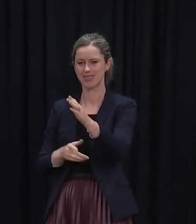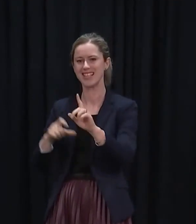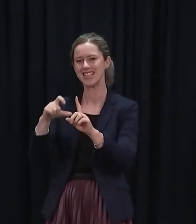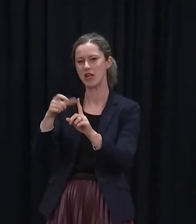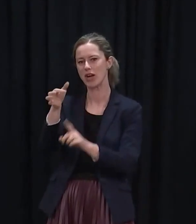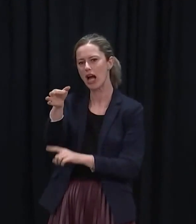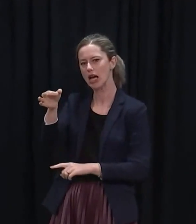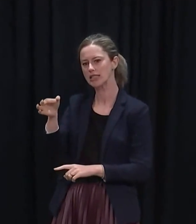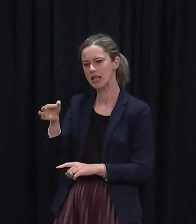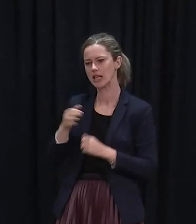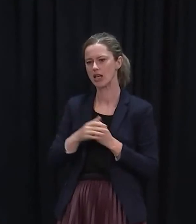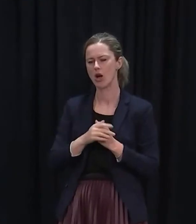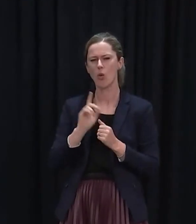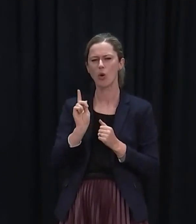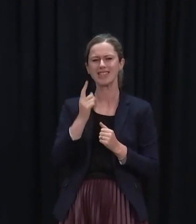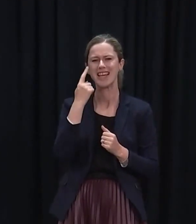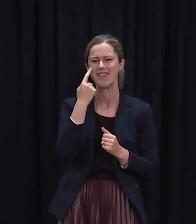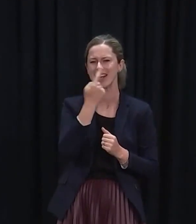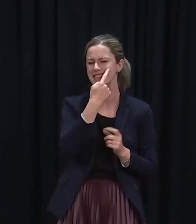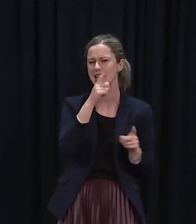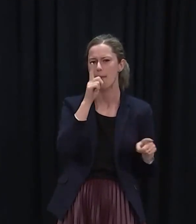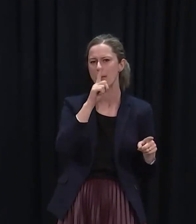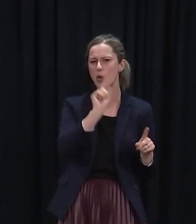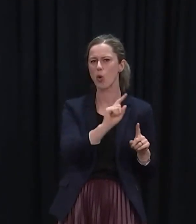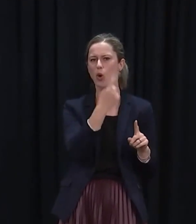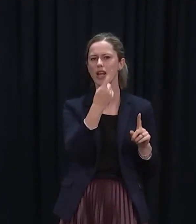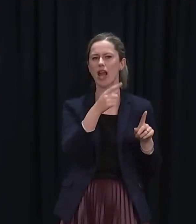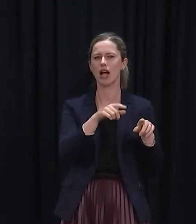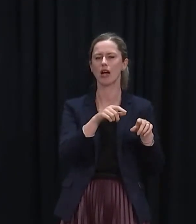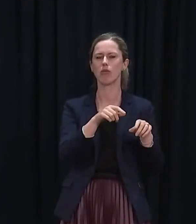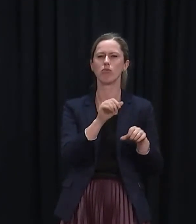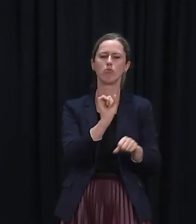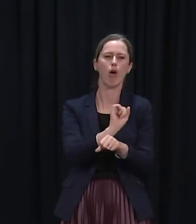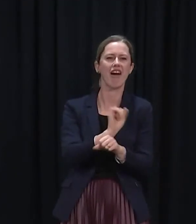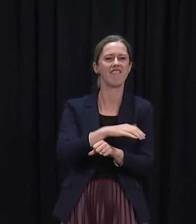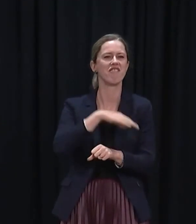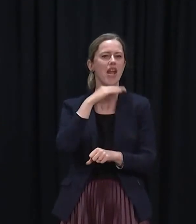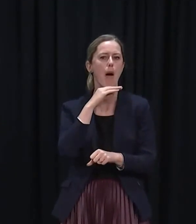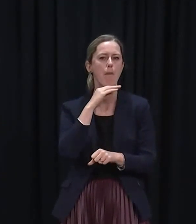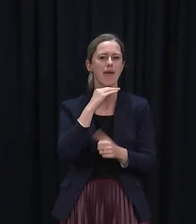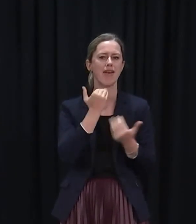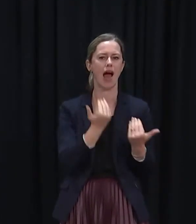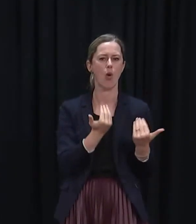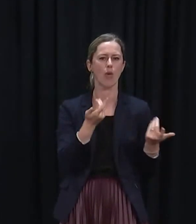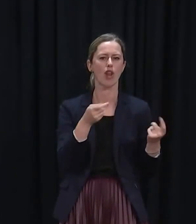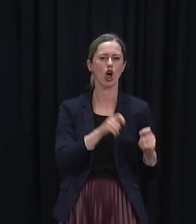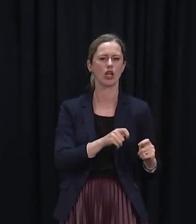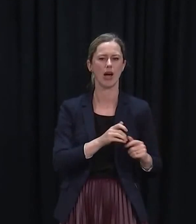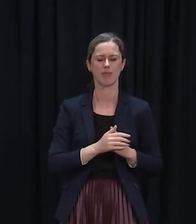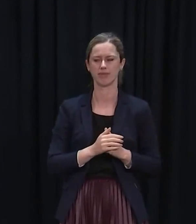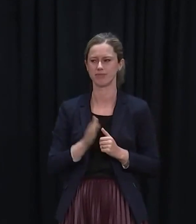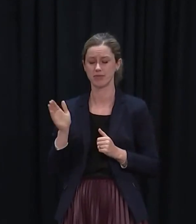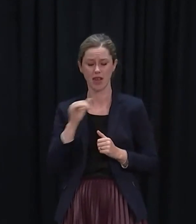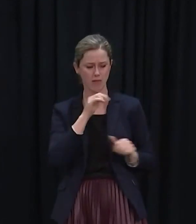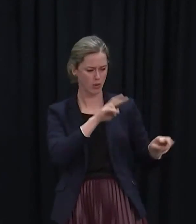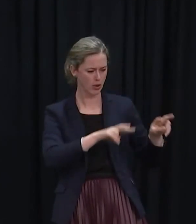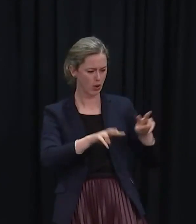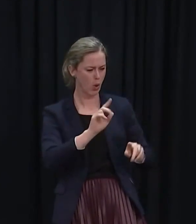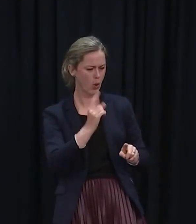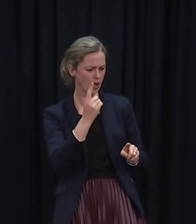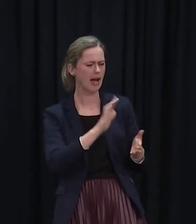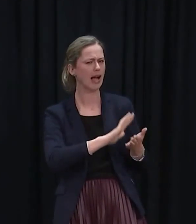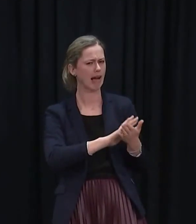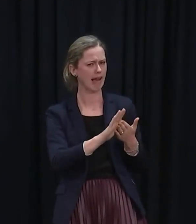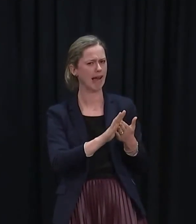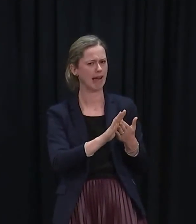that compliance is, might be crumbling? I think if you look across Auckland, it was clear that we were starting to